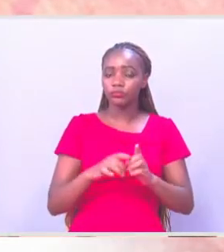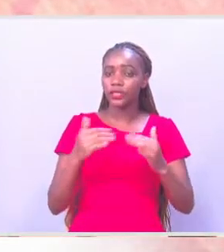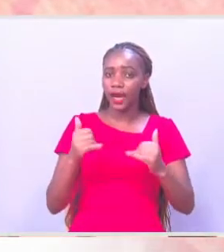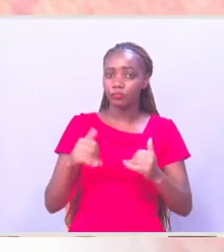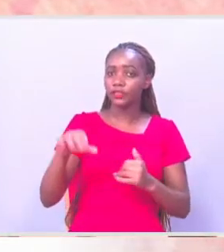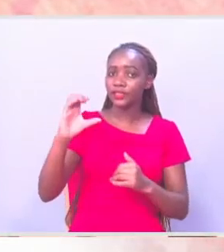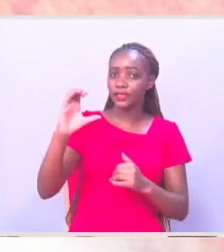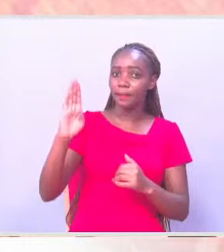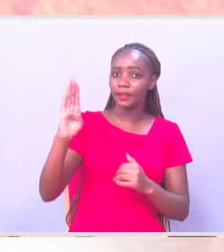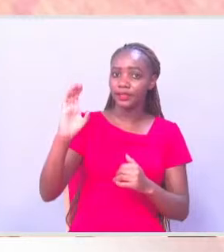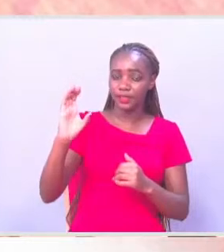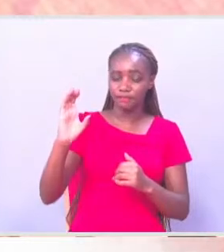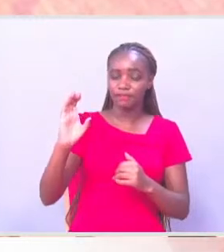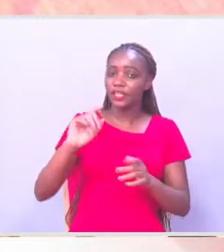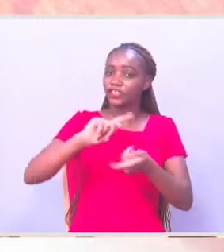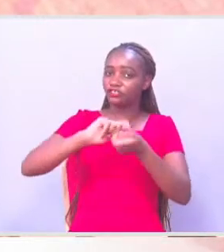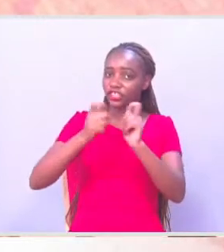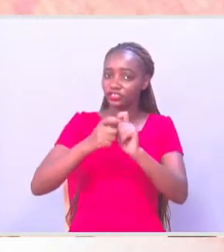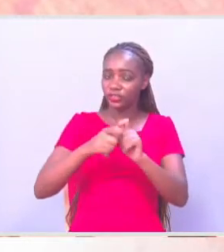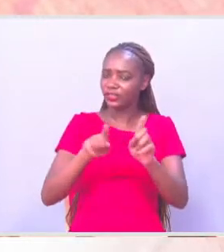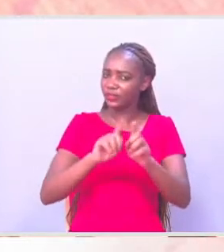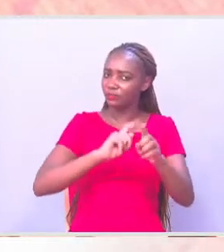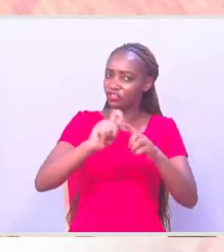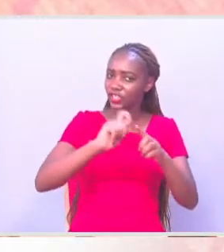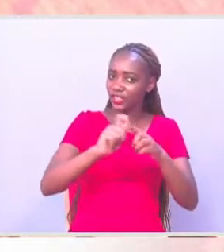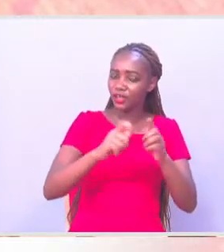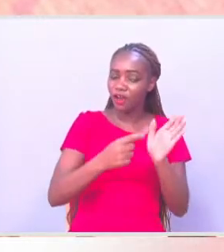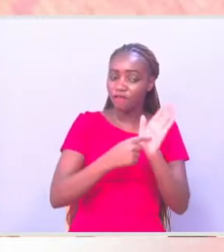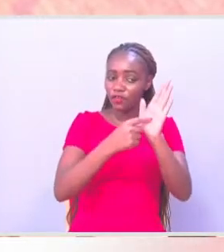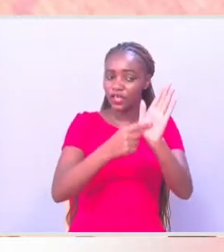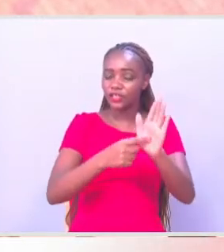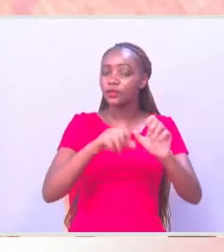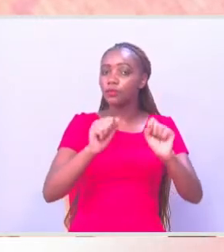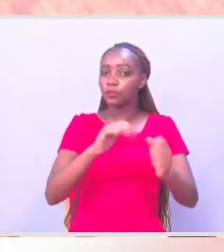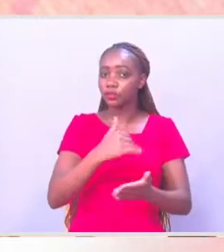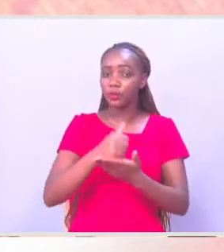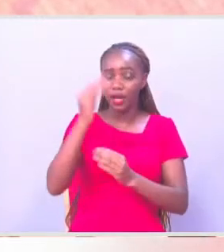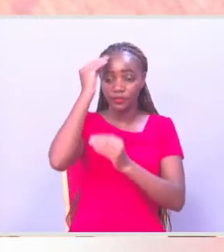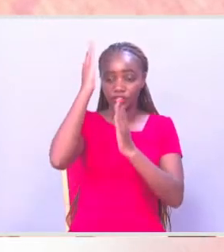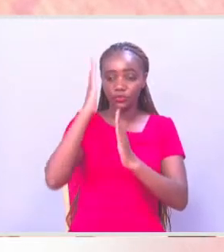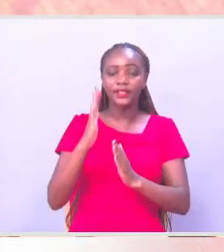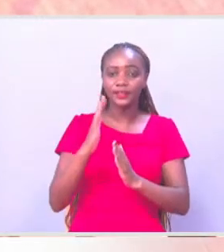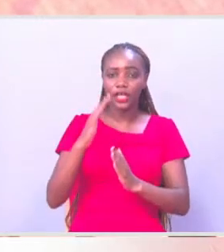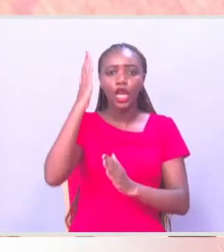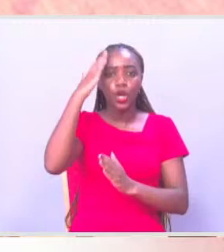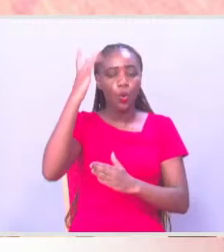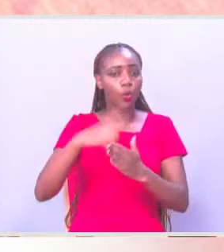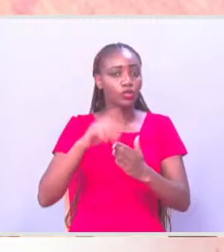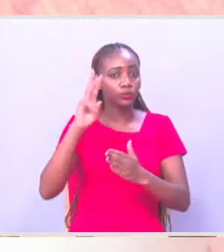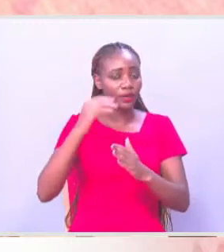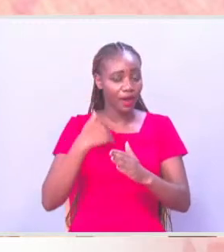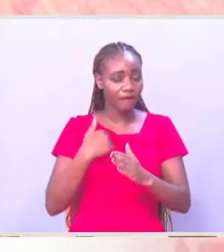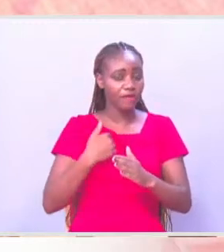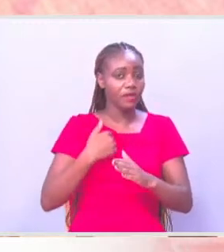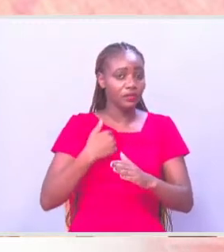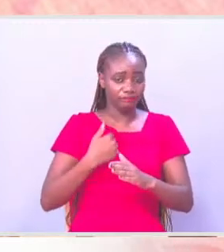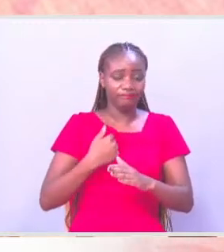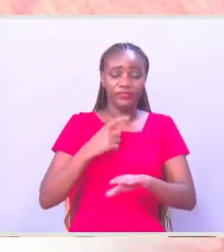competency-based education and training, for example, will better prepare learners for the job market.